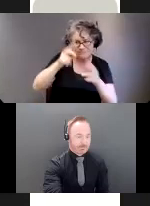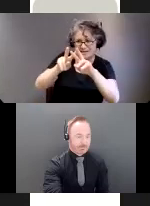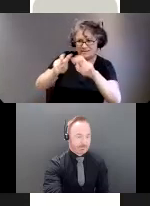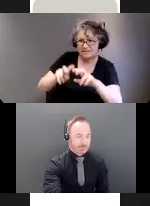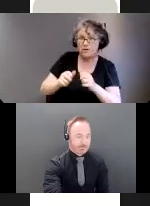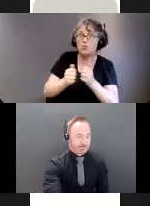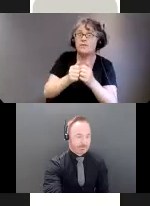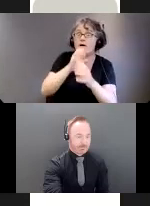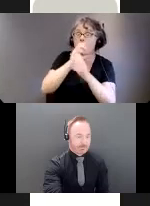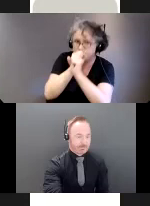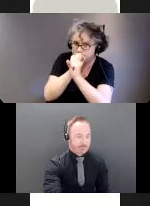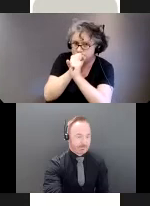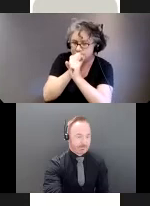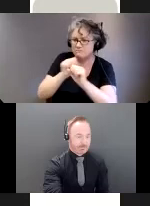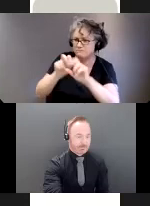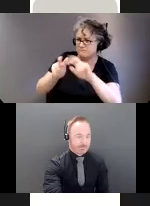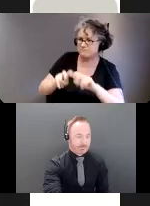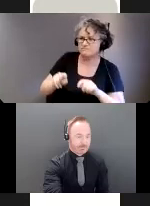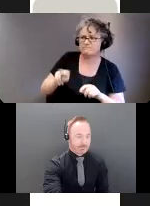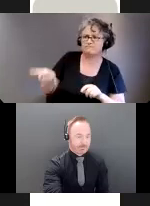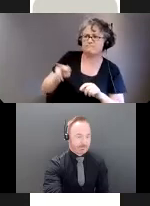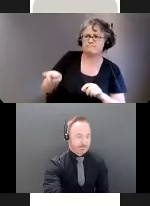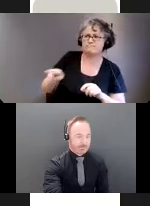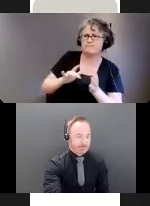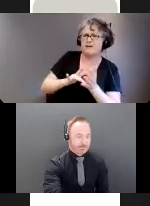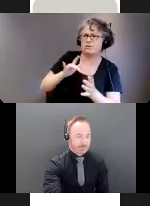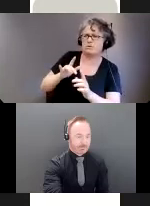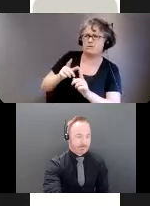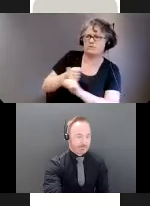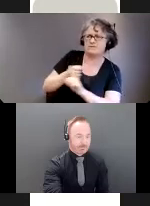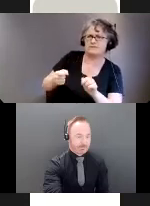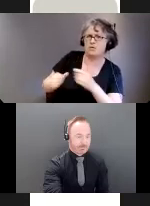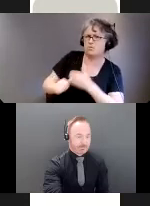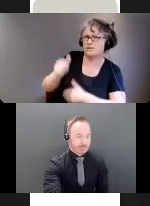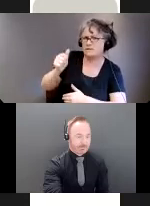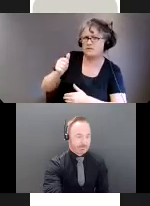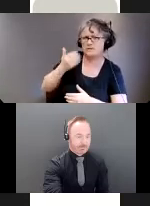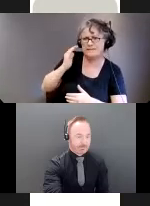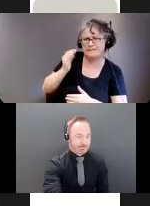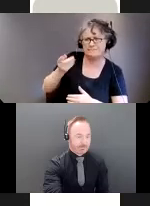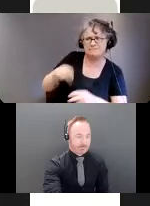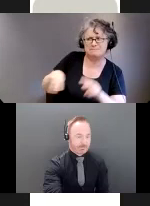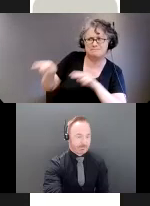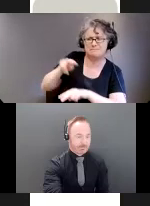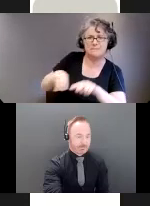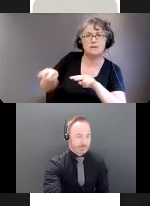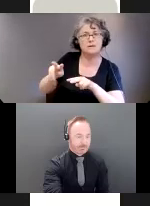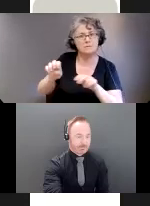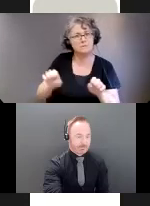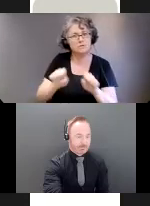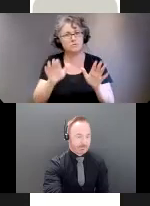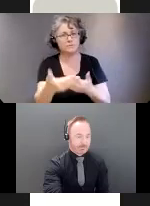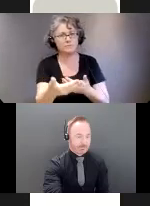assessing if there is an abusive situation or a risk of abuse in an